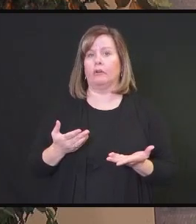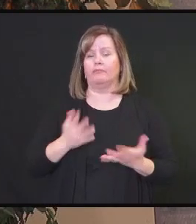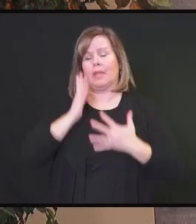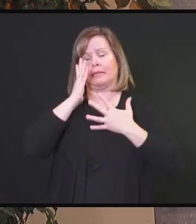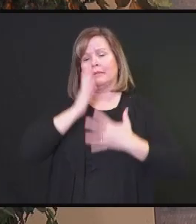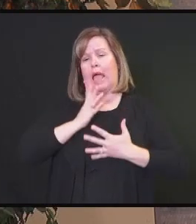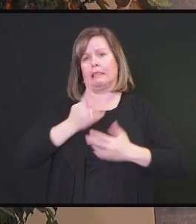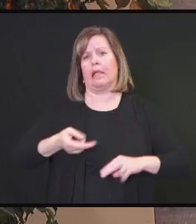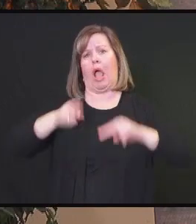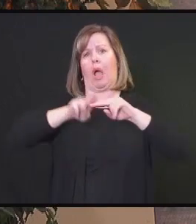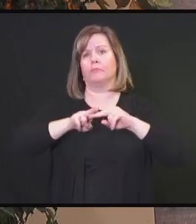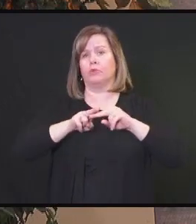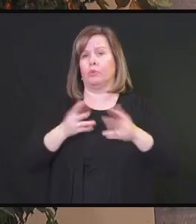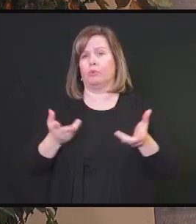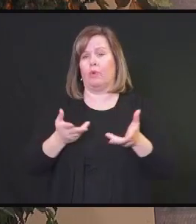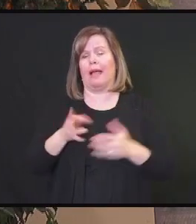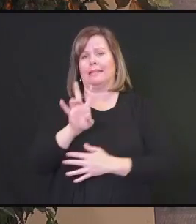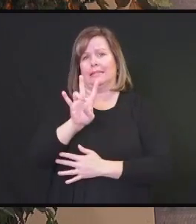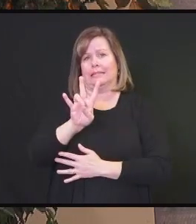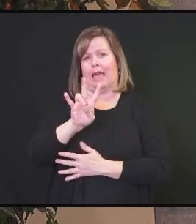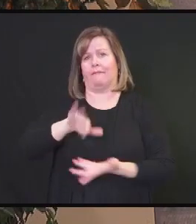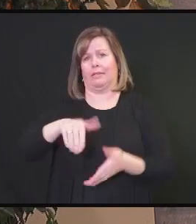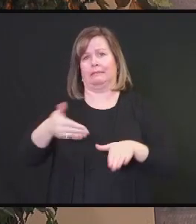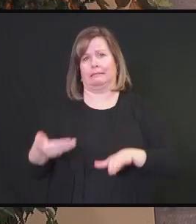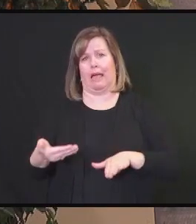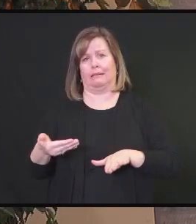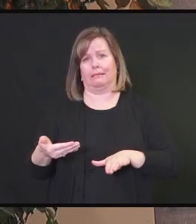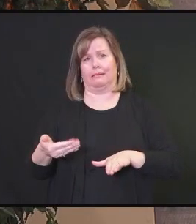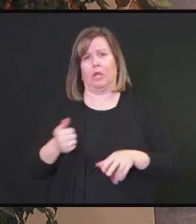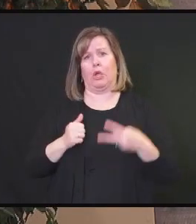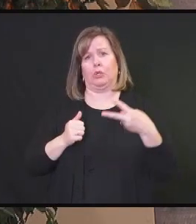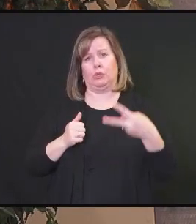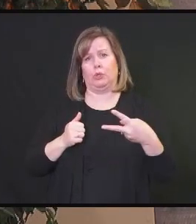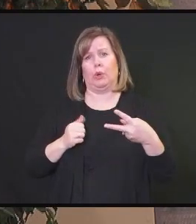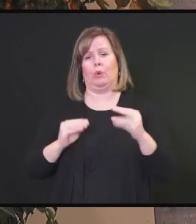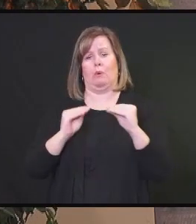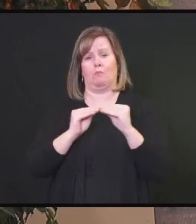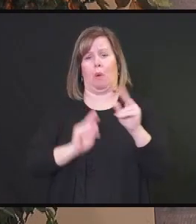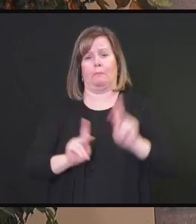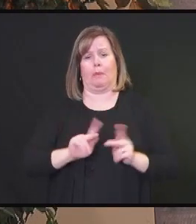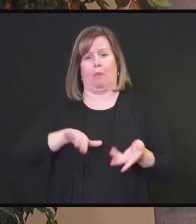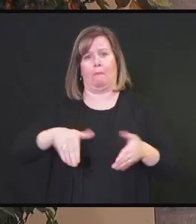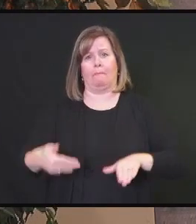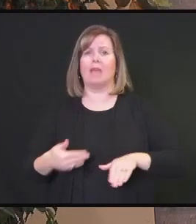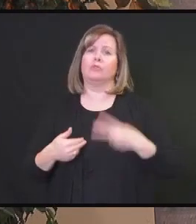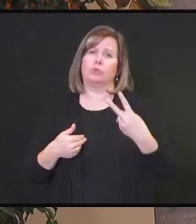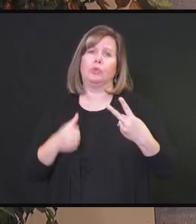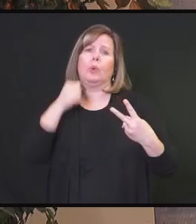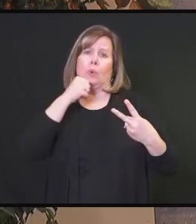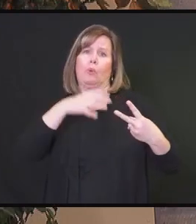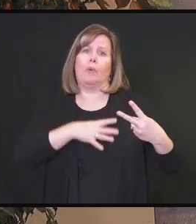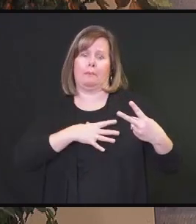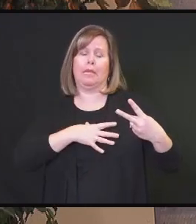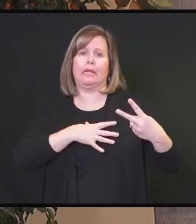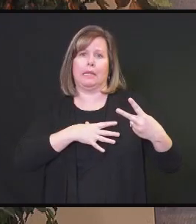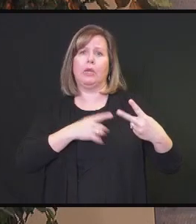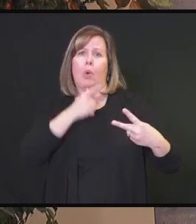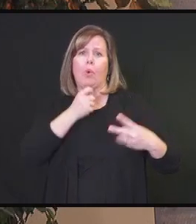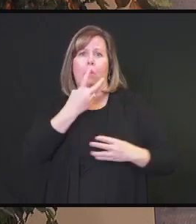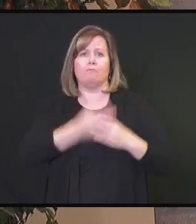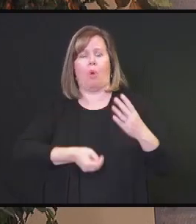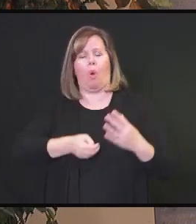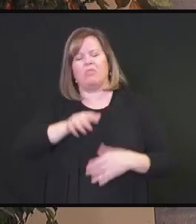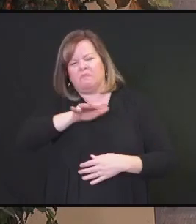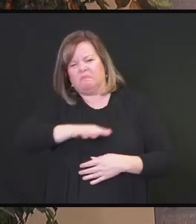7 deaths. We had a couple of other individuals, 2 women in their 70s, pass away in the past 24